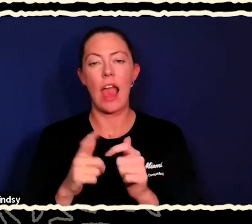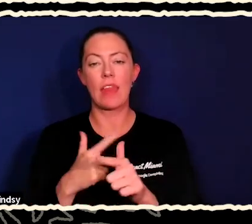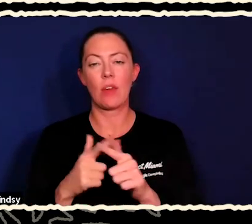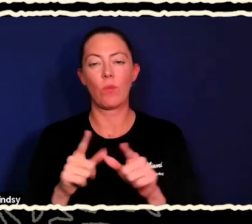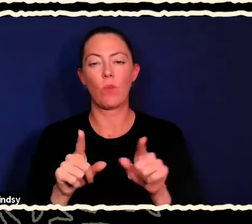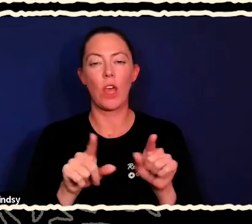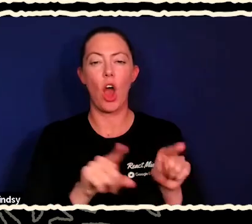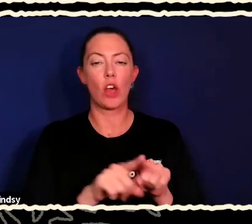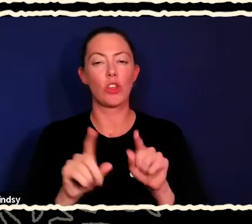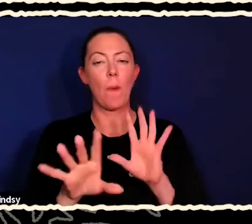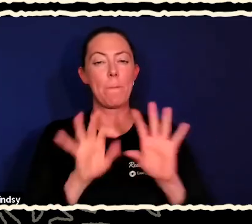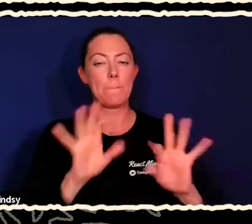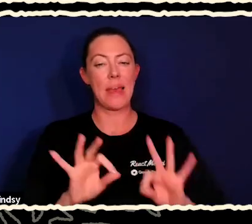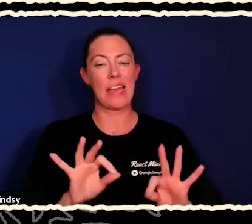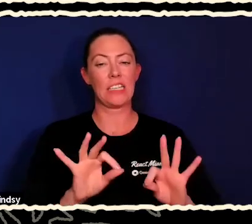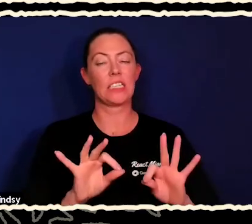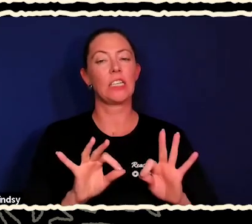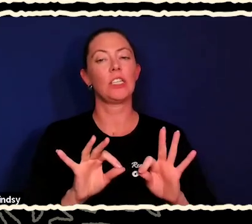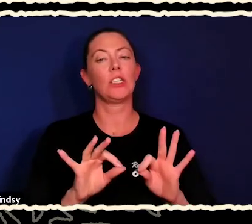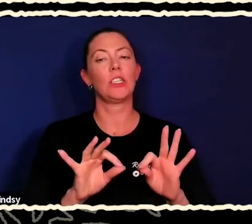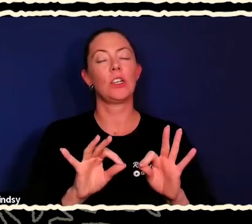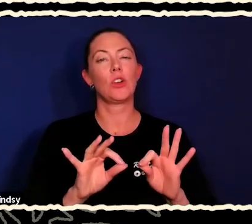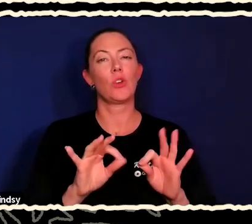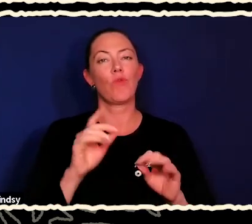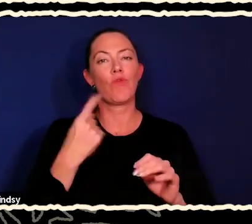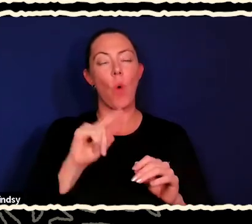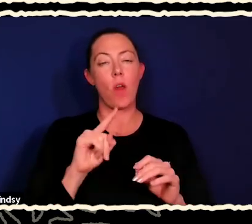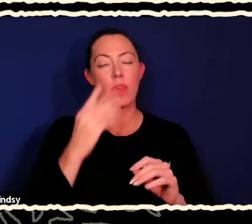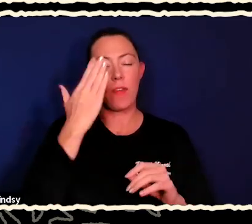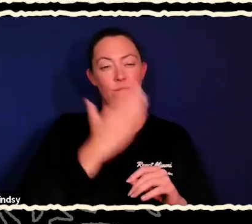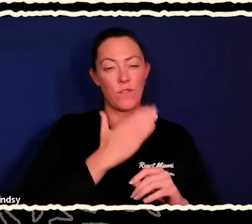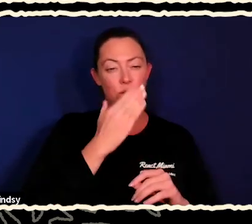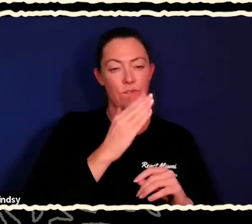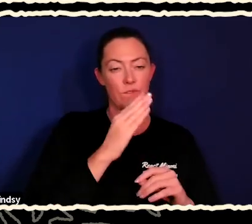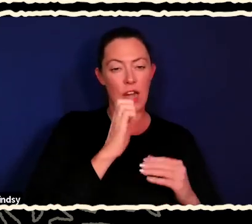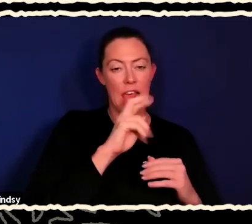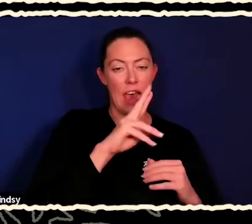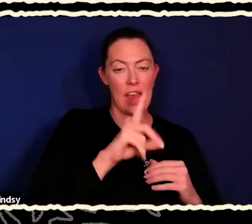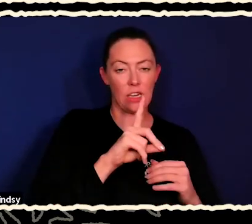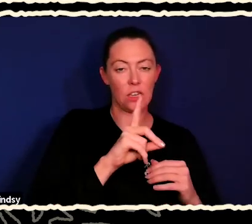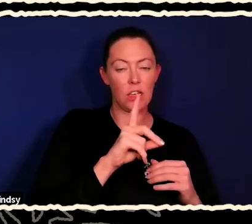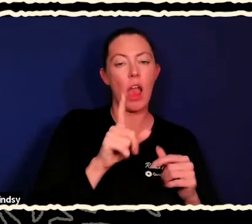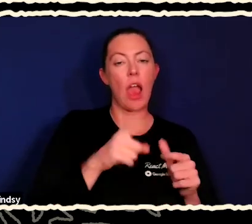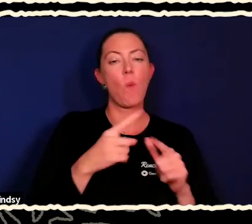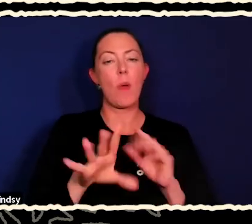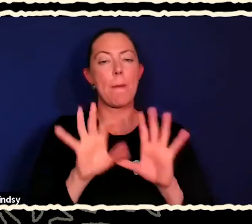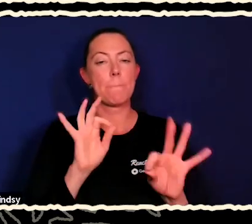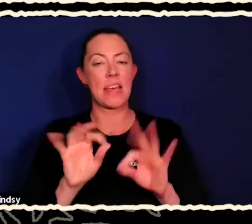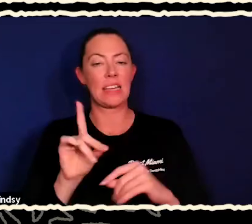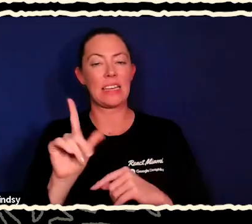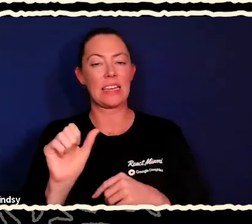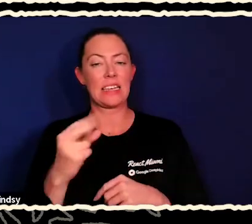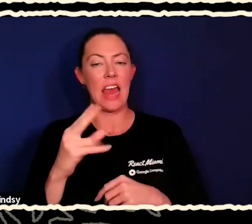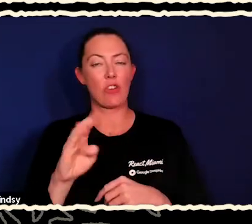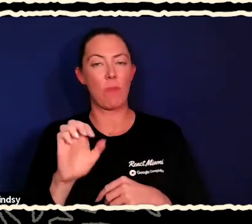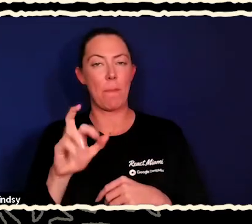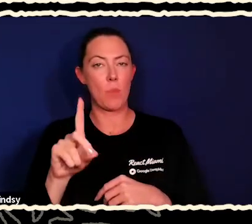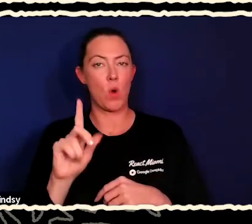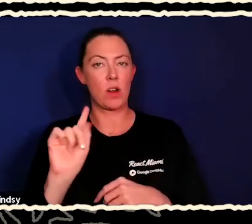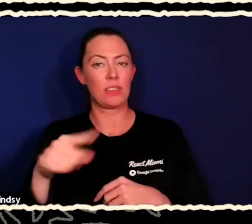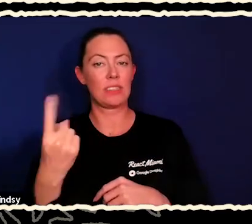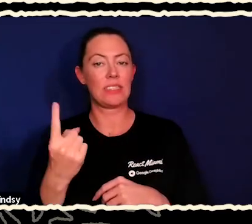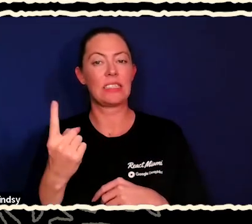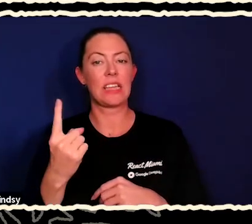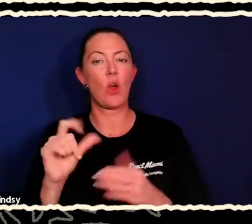ends where it made sense. We picked dashboard-like single-page applications, a few sprinkled